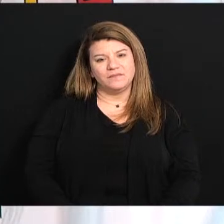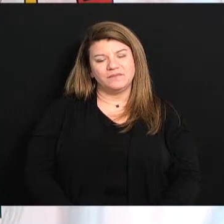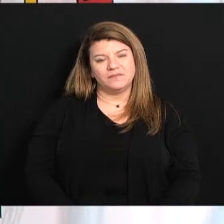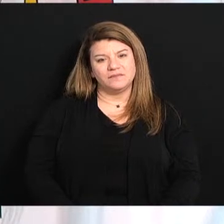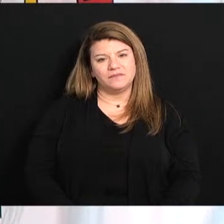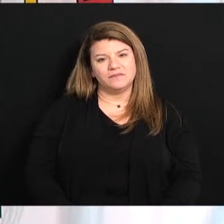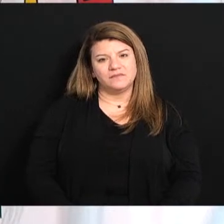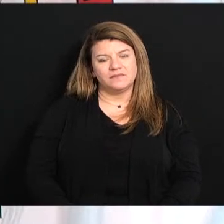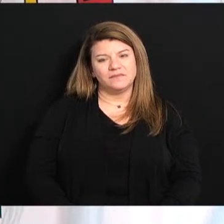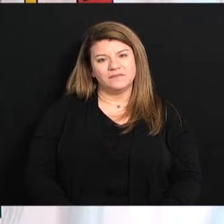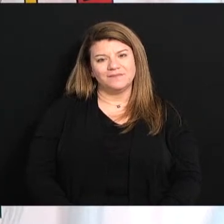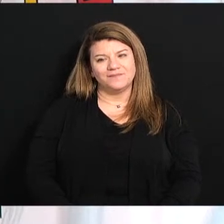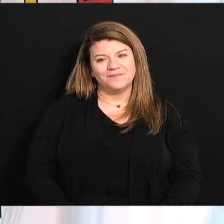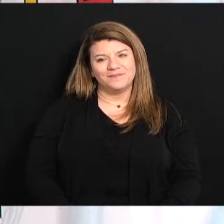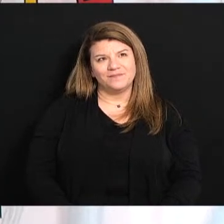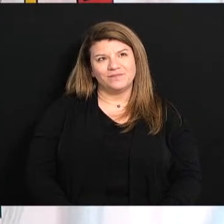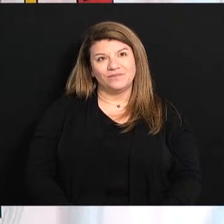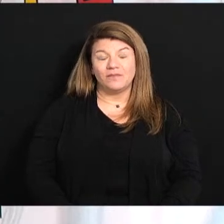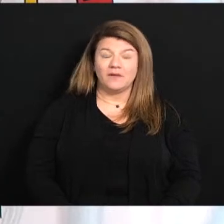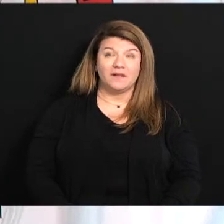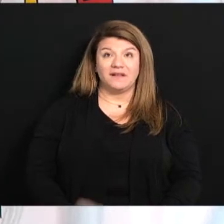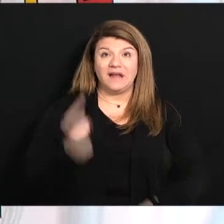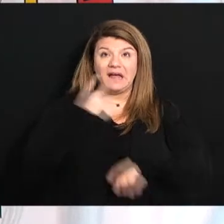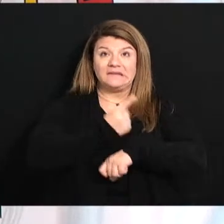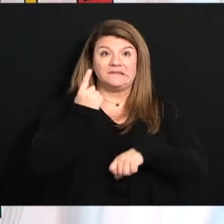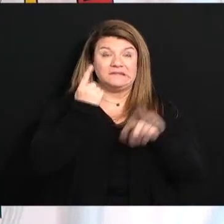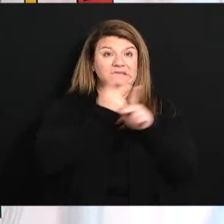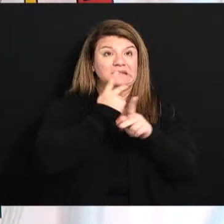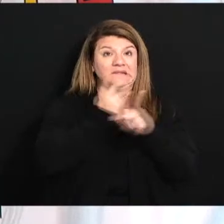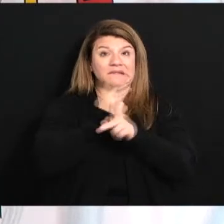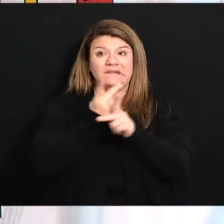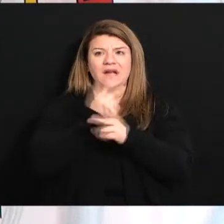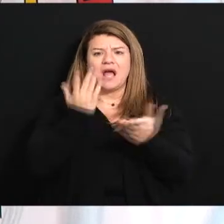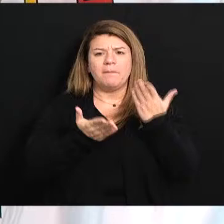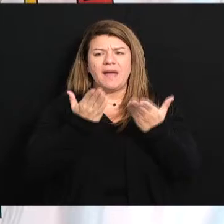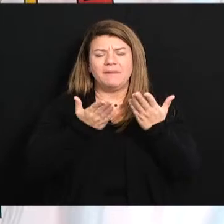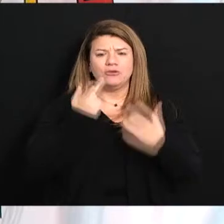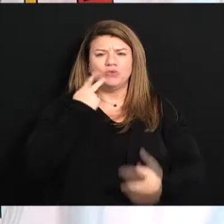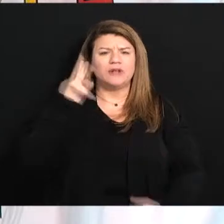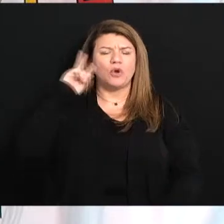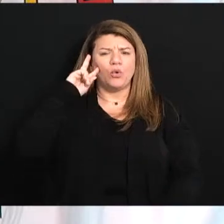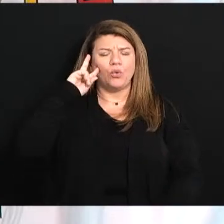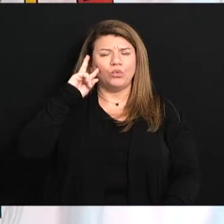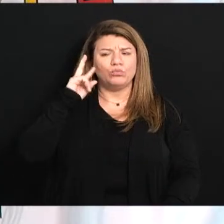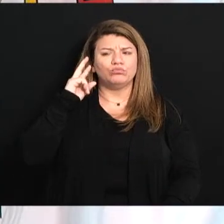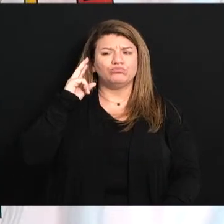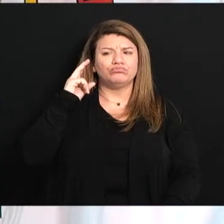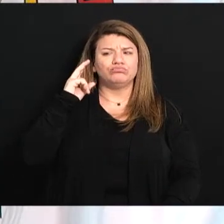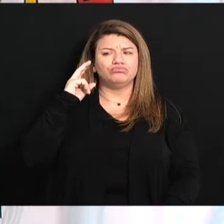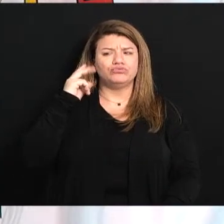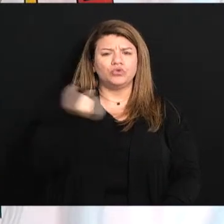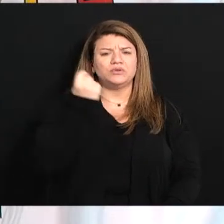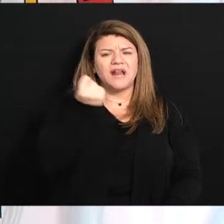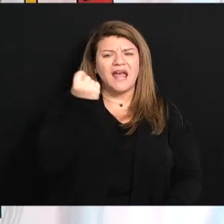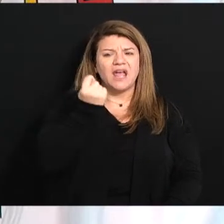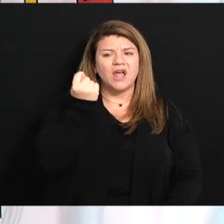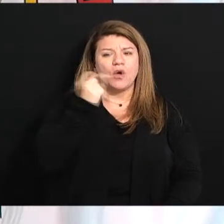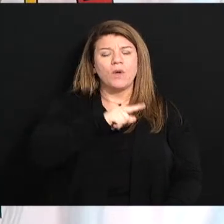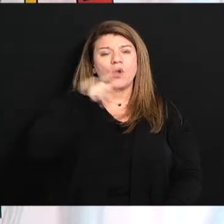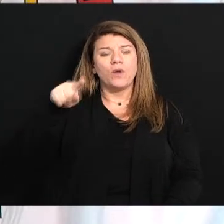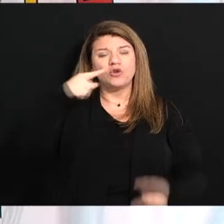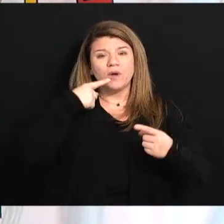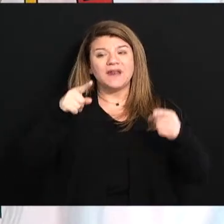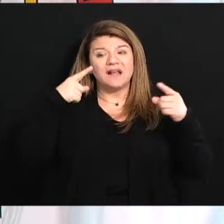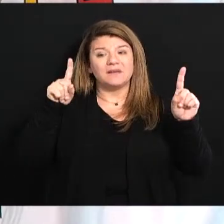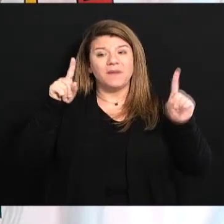the days are running together, but maybe day before yesterday, on Tuesday, we went to an announcement